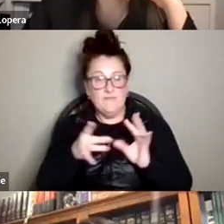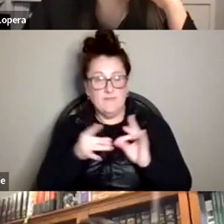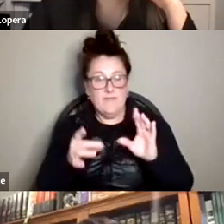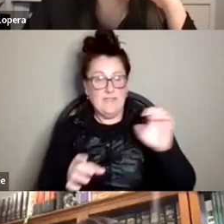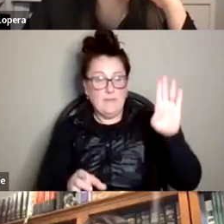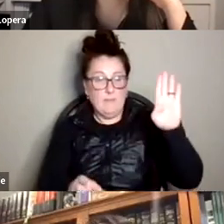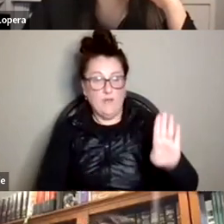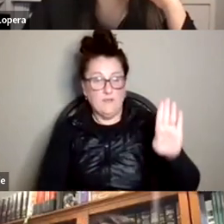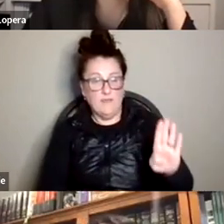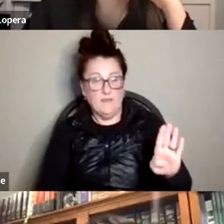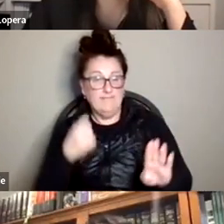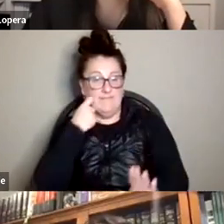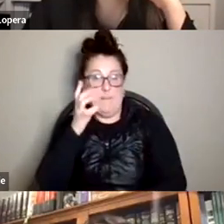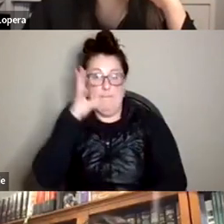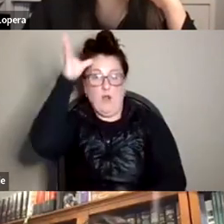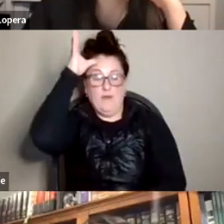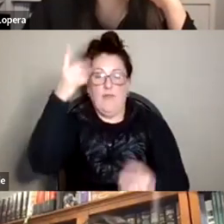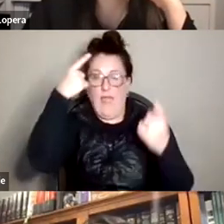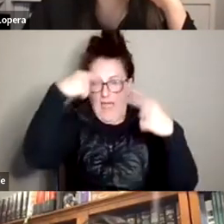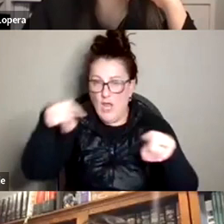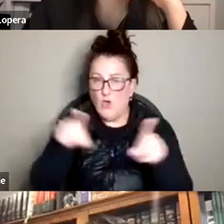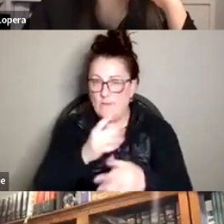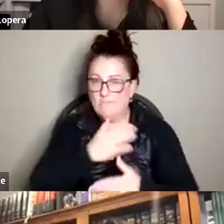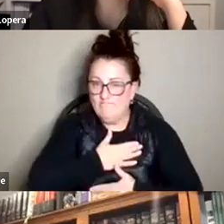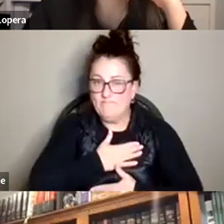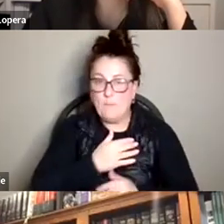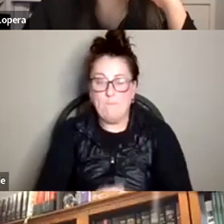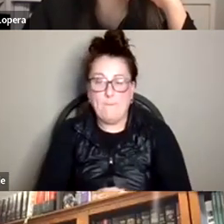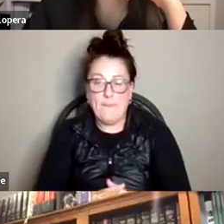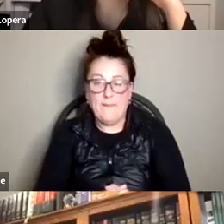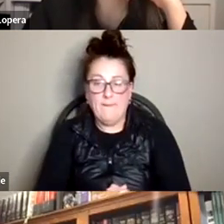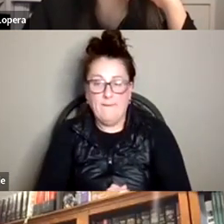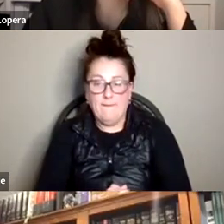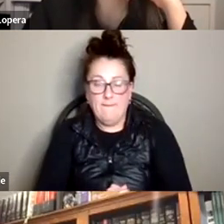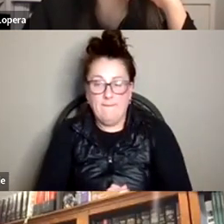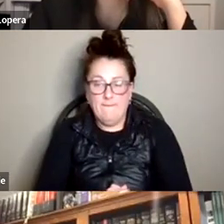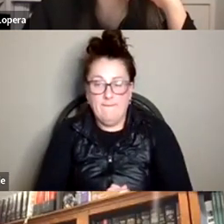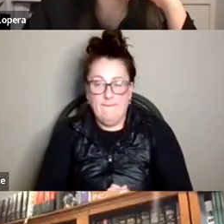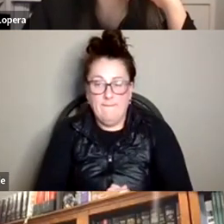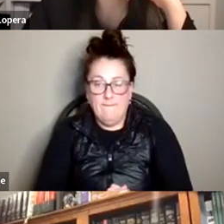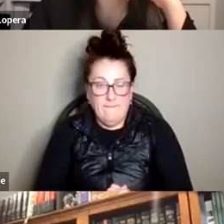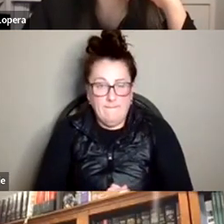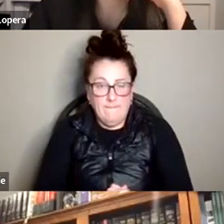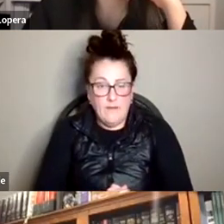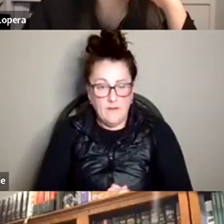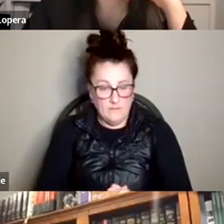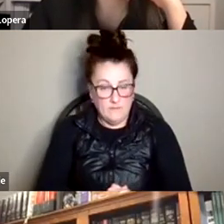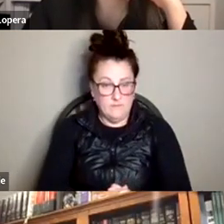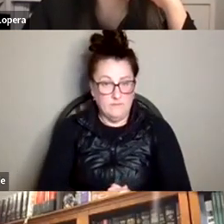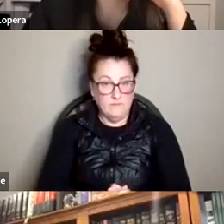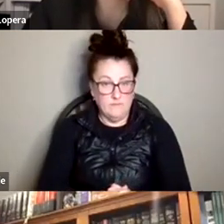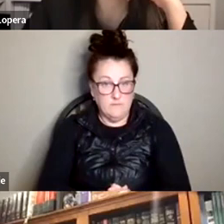Boston, the previous parent had said. I agree with her wholeheartedly. We're ourselves in